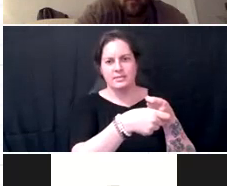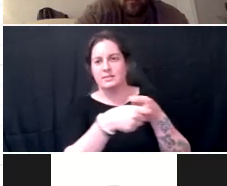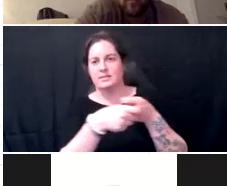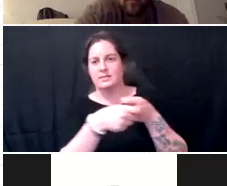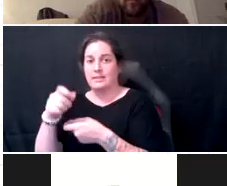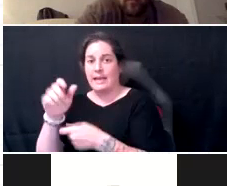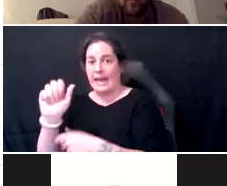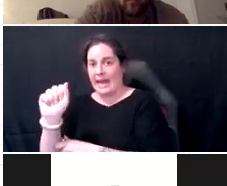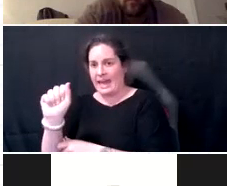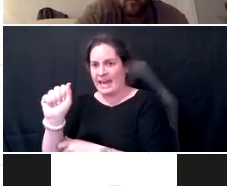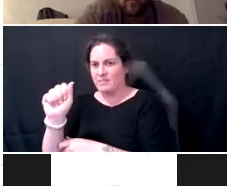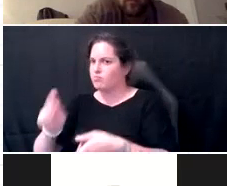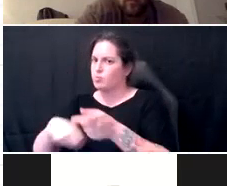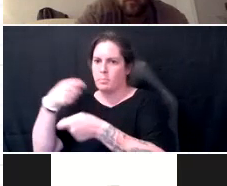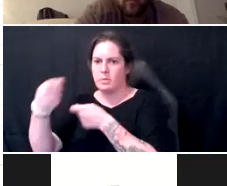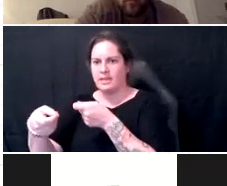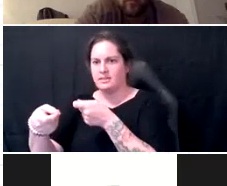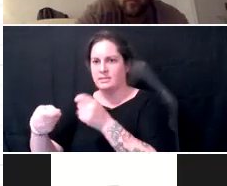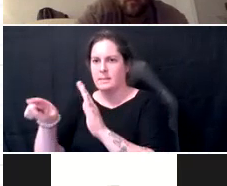free fall equations